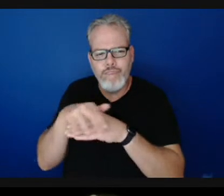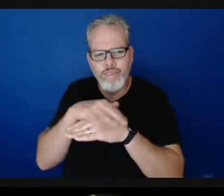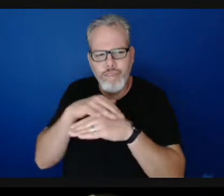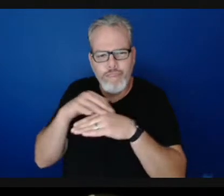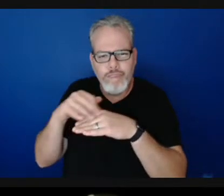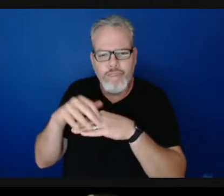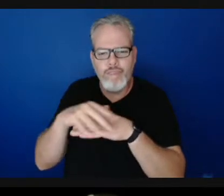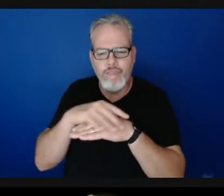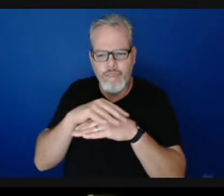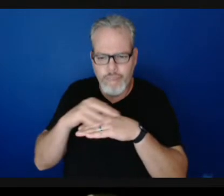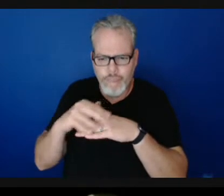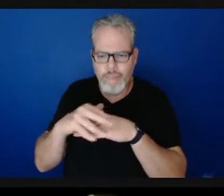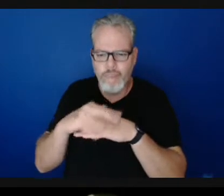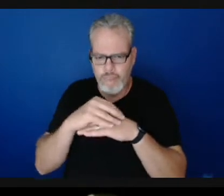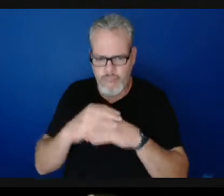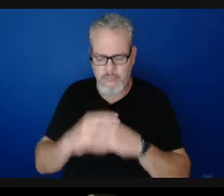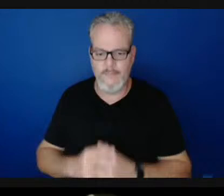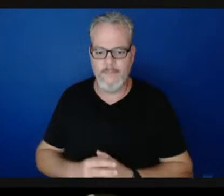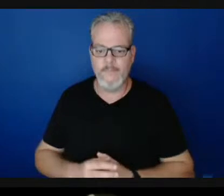So that's